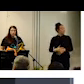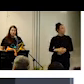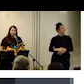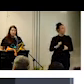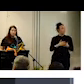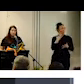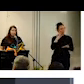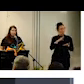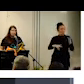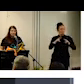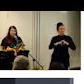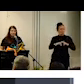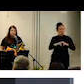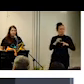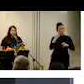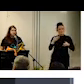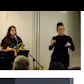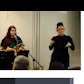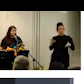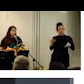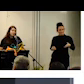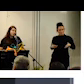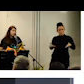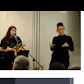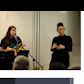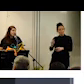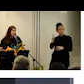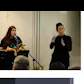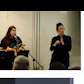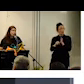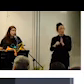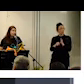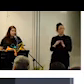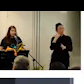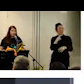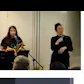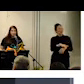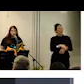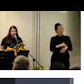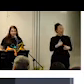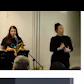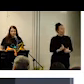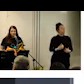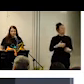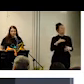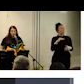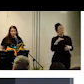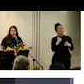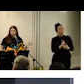report where their babies don't vocalize their needs, like I'm hungry, I'm tired, or wet. They just don't